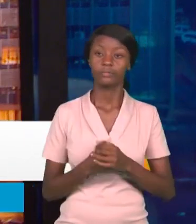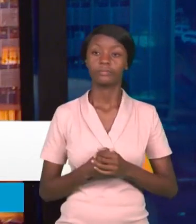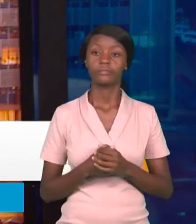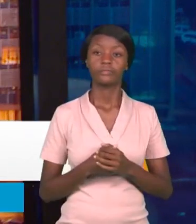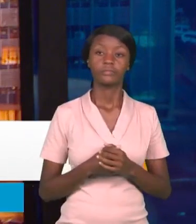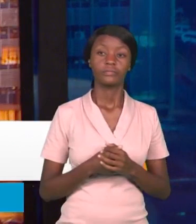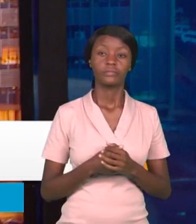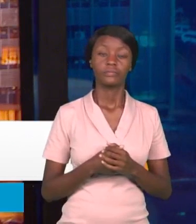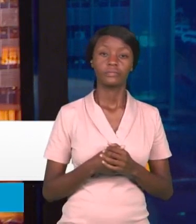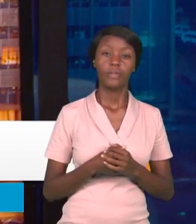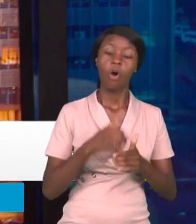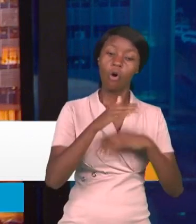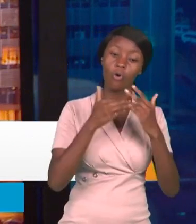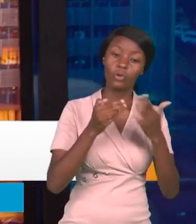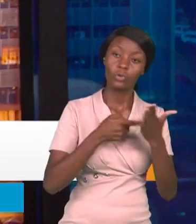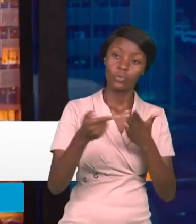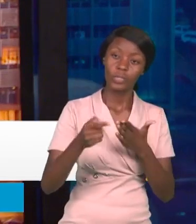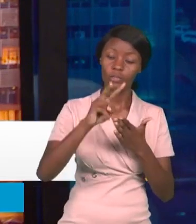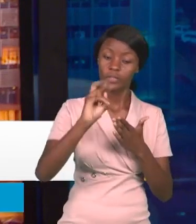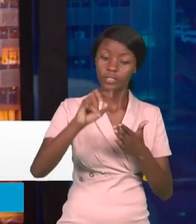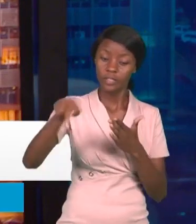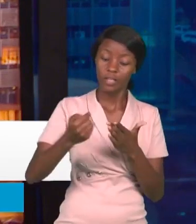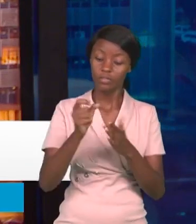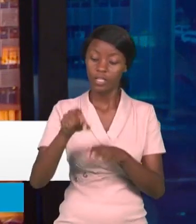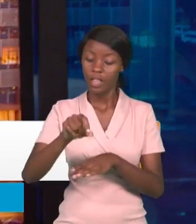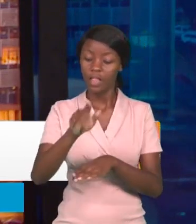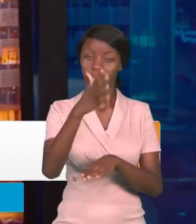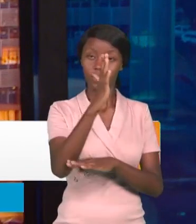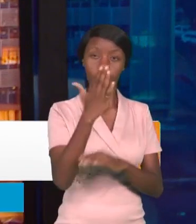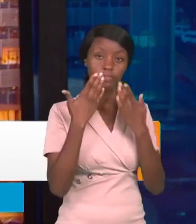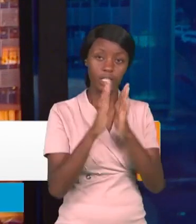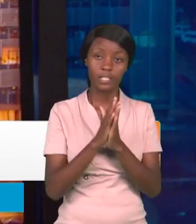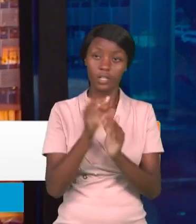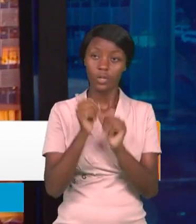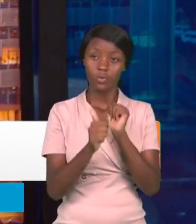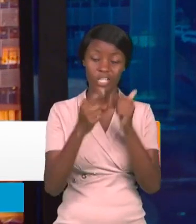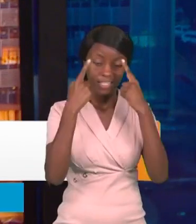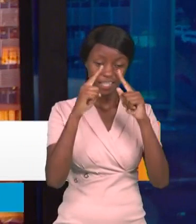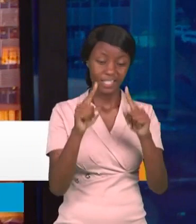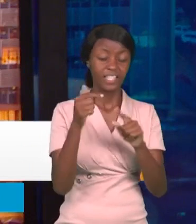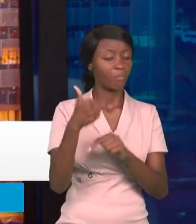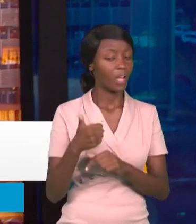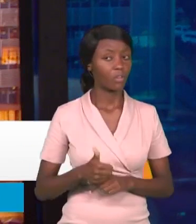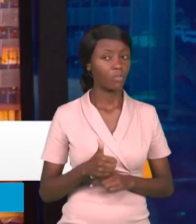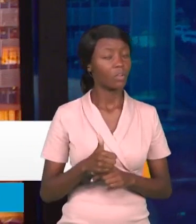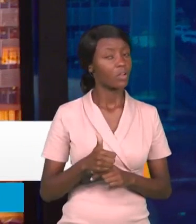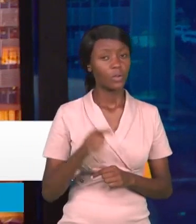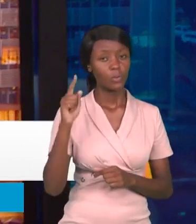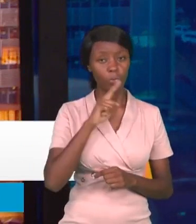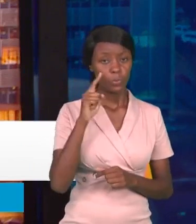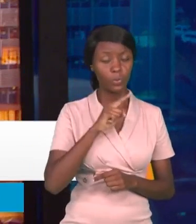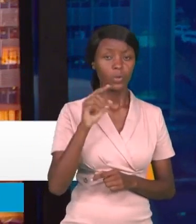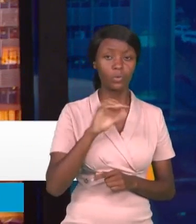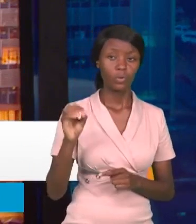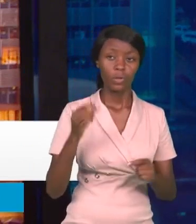at whole week, 20,000 tree planting expedition, which was not a success completely because of